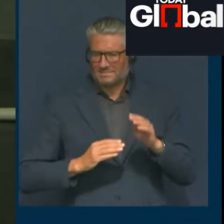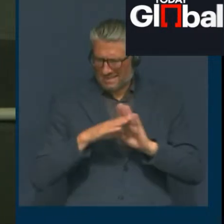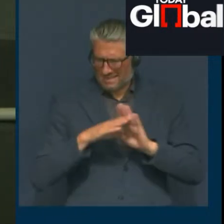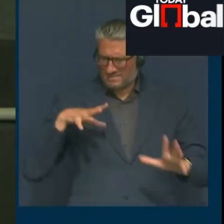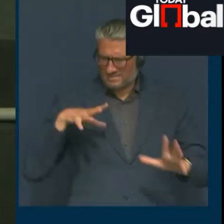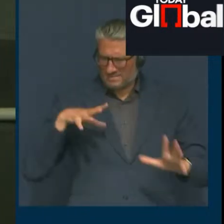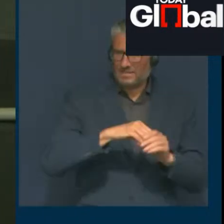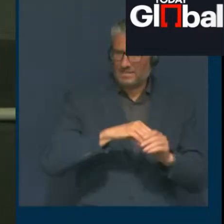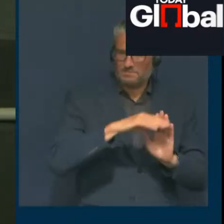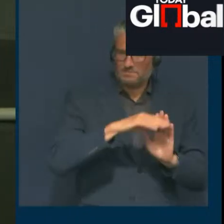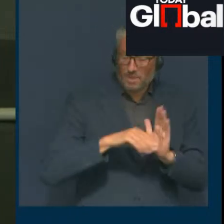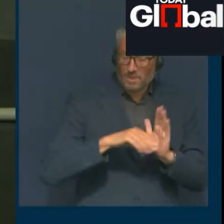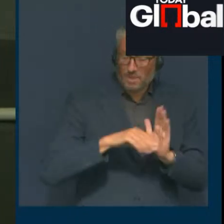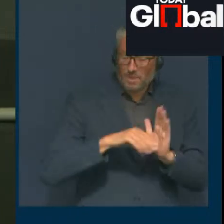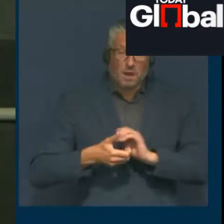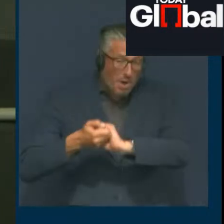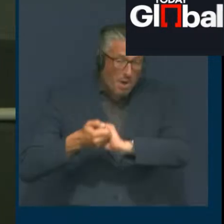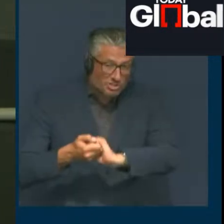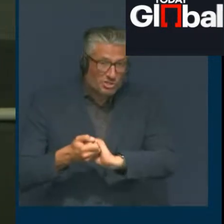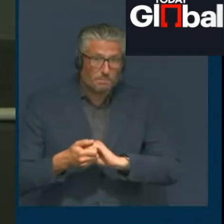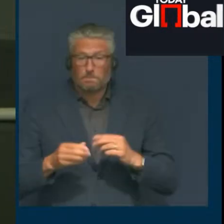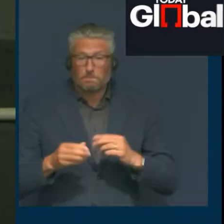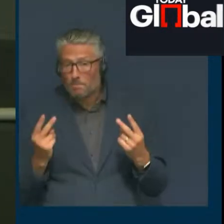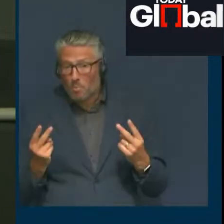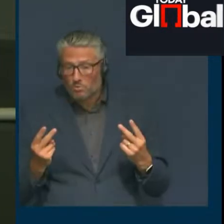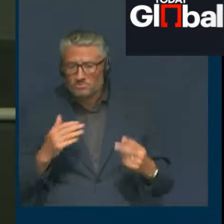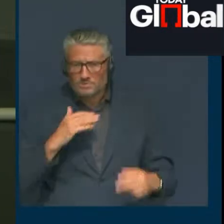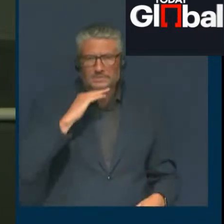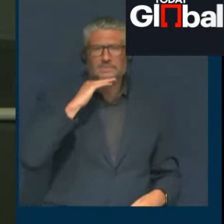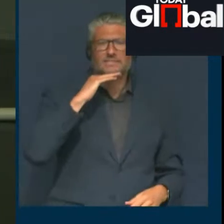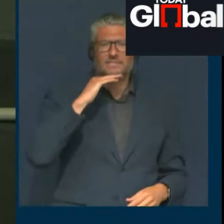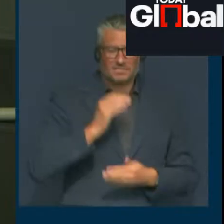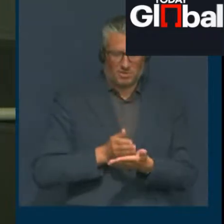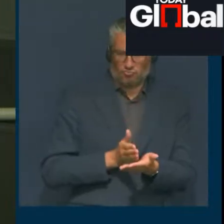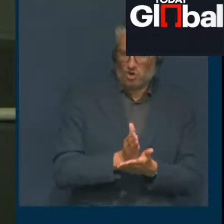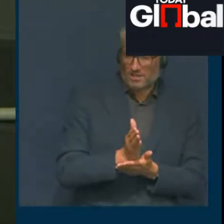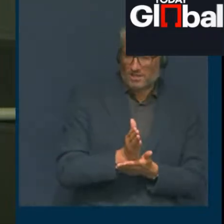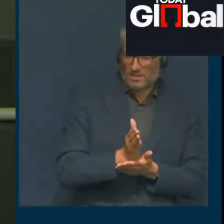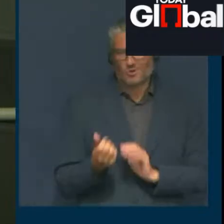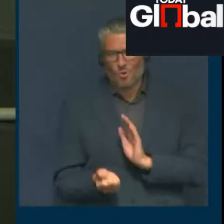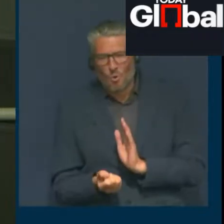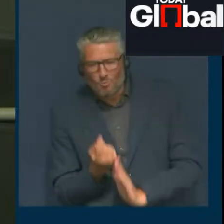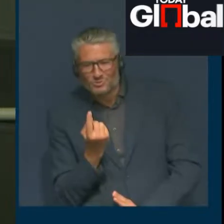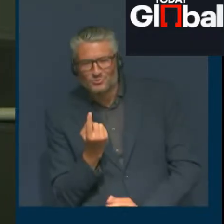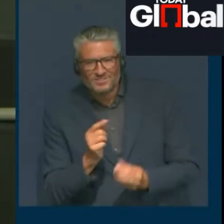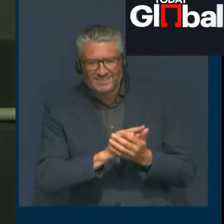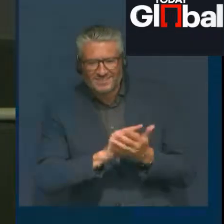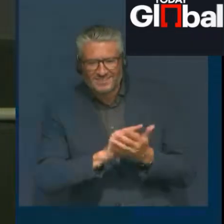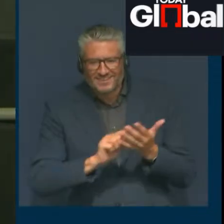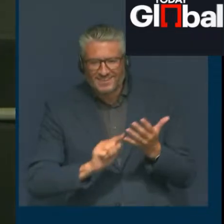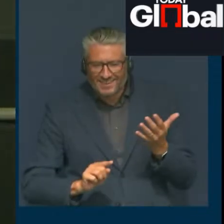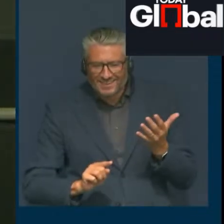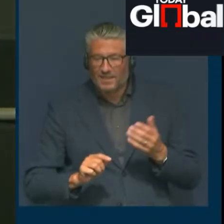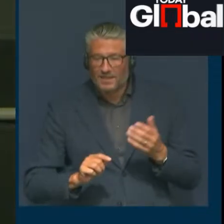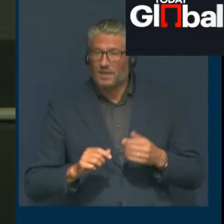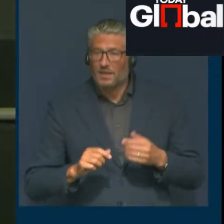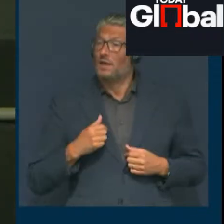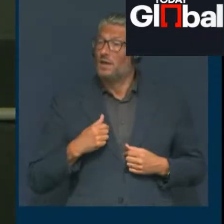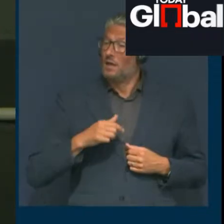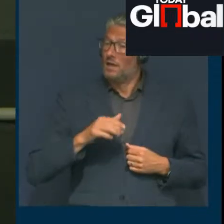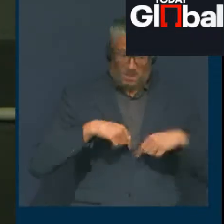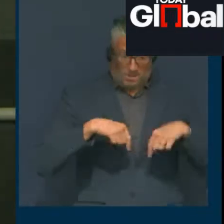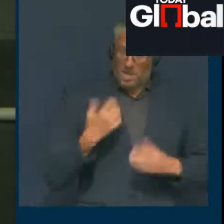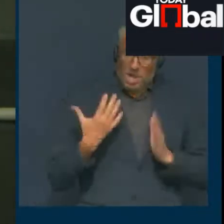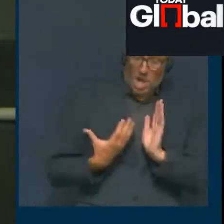a partnership in dignity, opportunity, and rights. Madam Chair, distinguished members of the committee, what has been achieved, we take pride